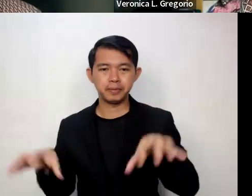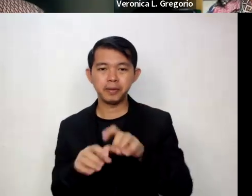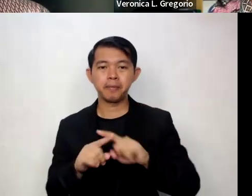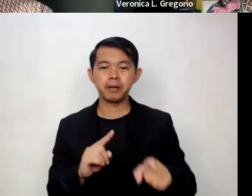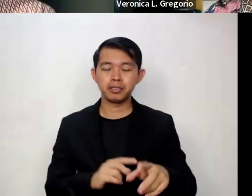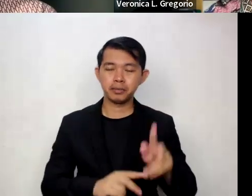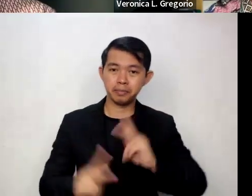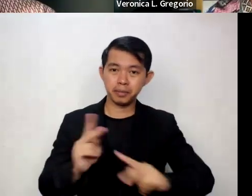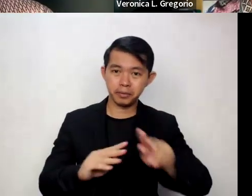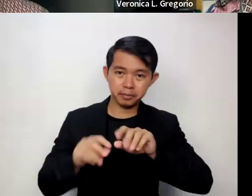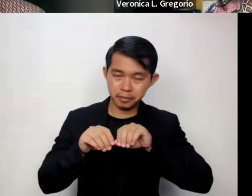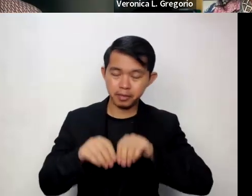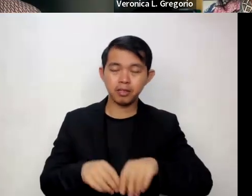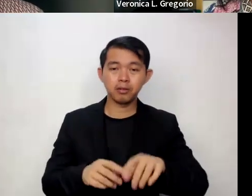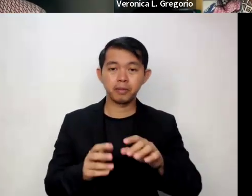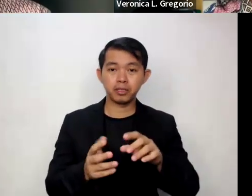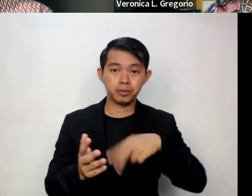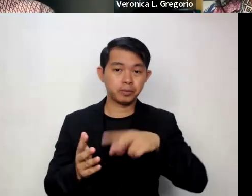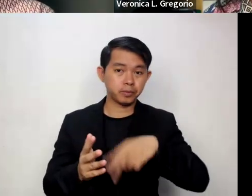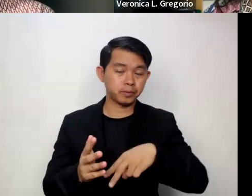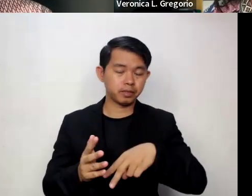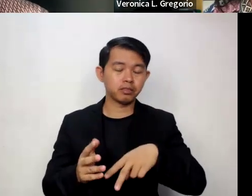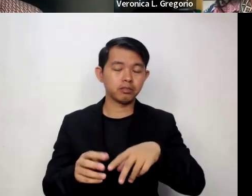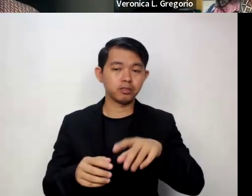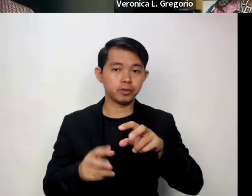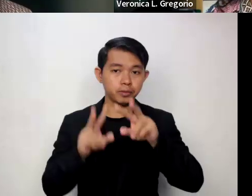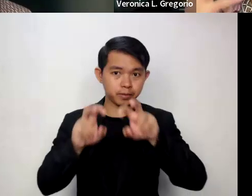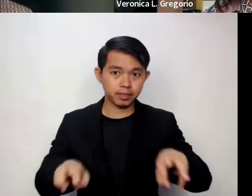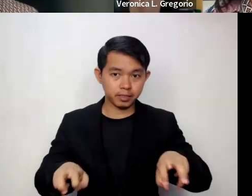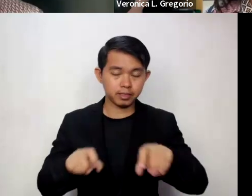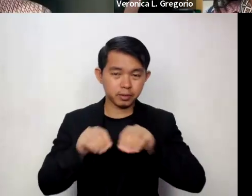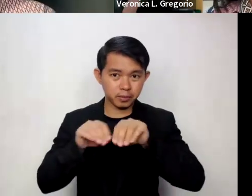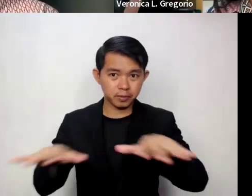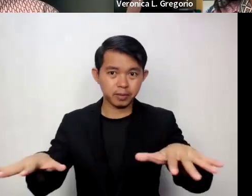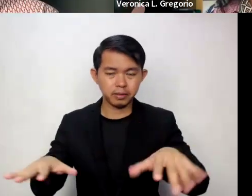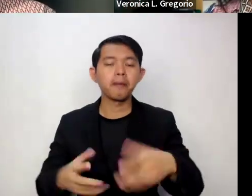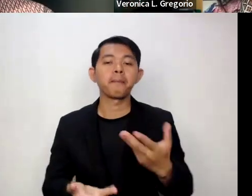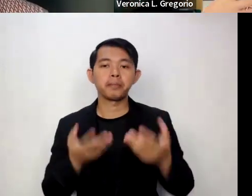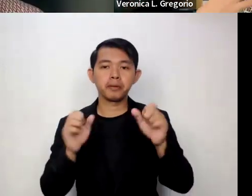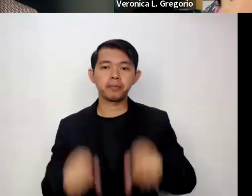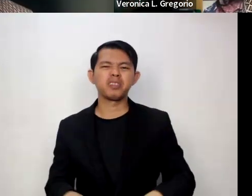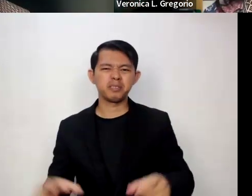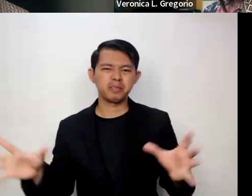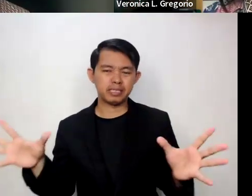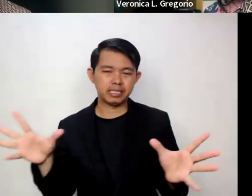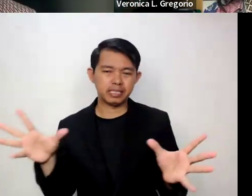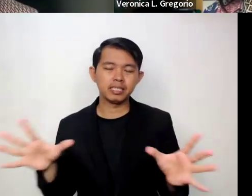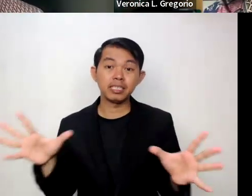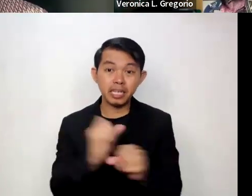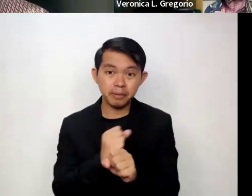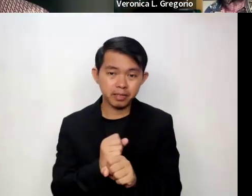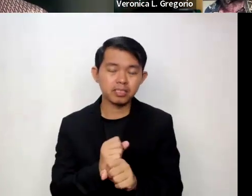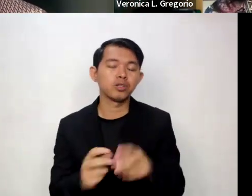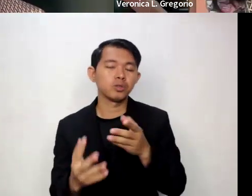disseminating, um, there are creative ways you can summarize this. Pwedeng poster form, pwedeng